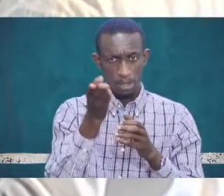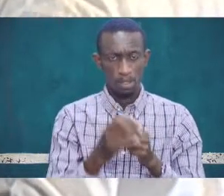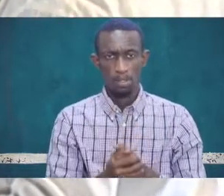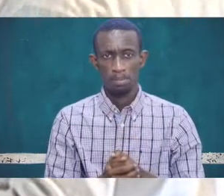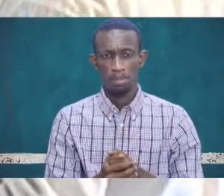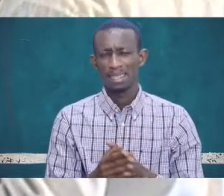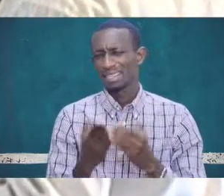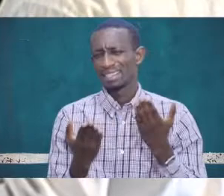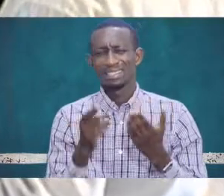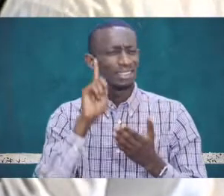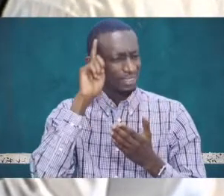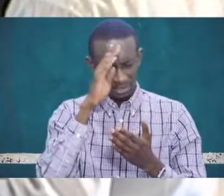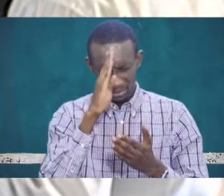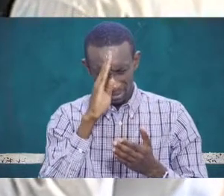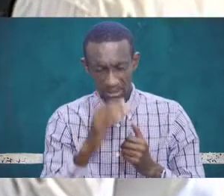the mechanism.